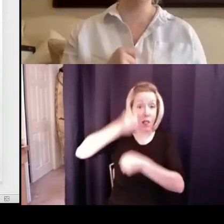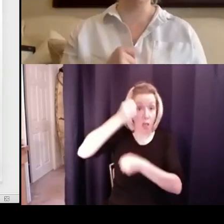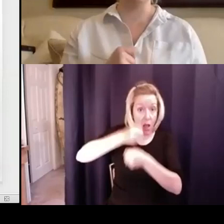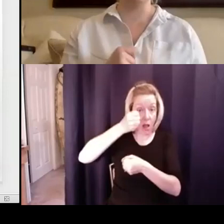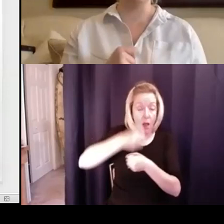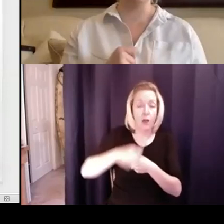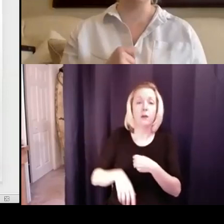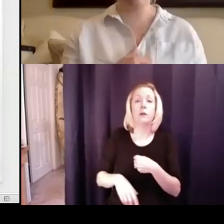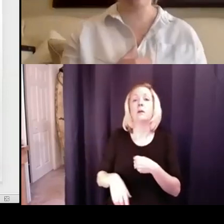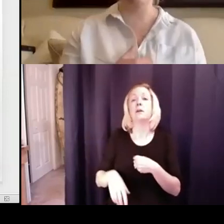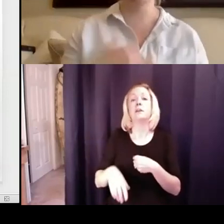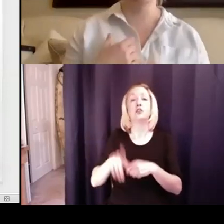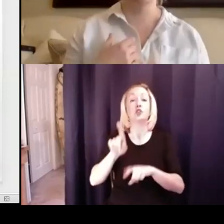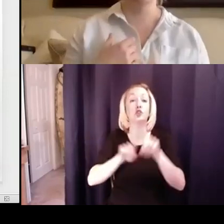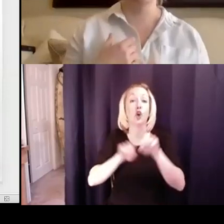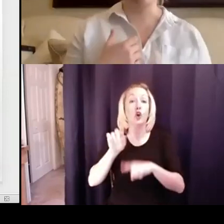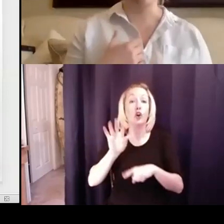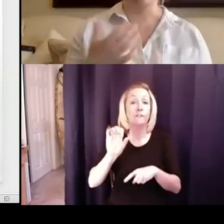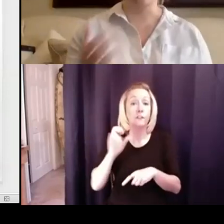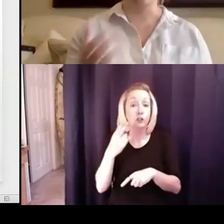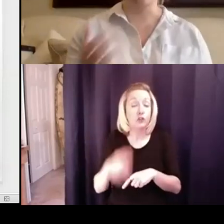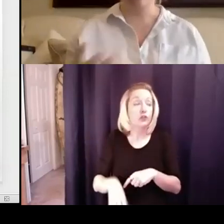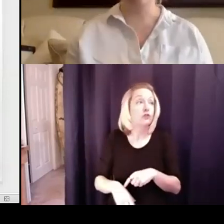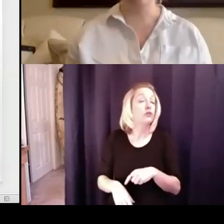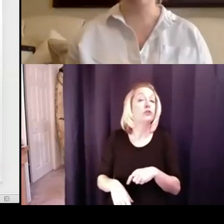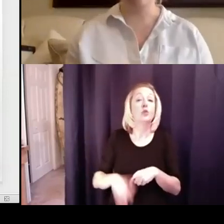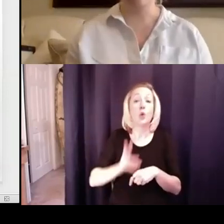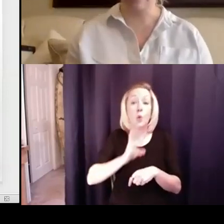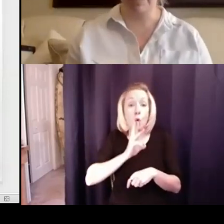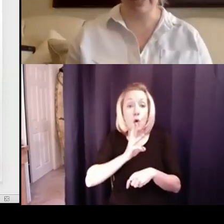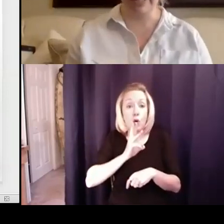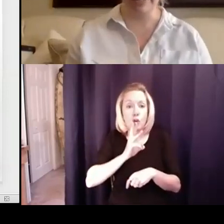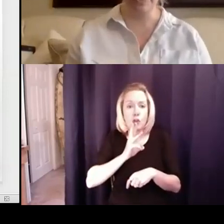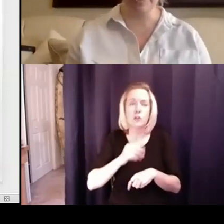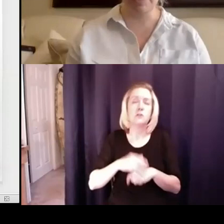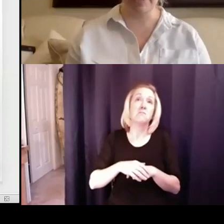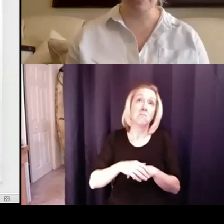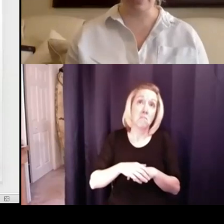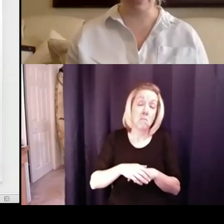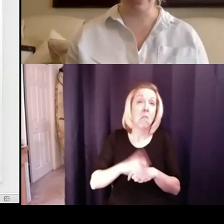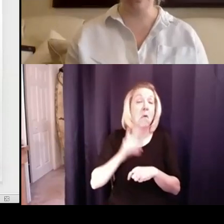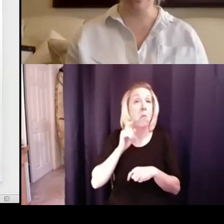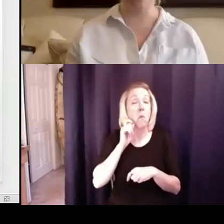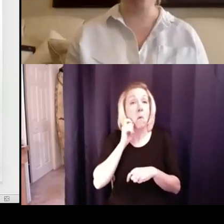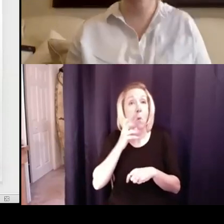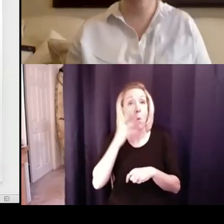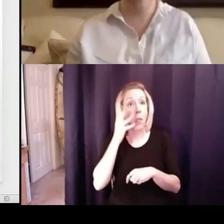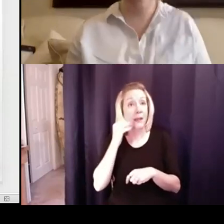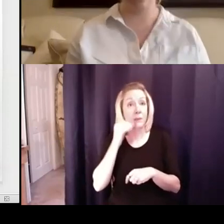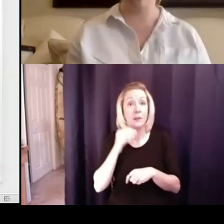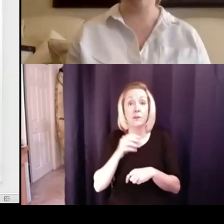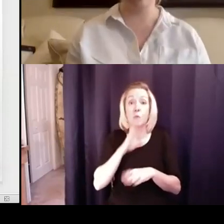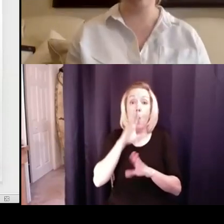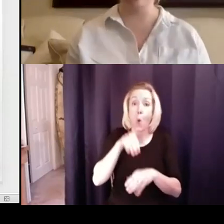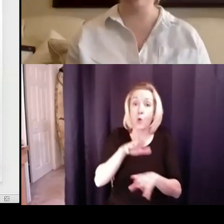beach. Pete finds a starfish. He goes in the water. I thought that might be like a cool experience, right? The ocean water is very different